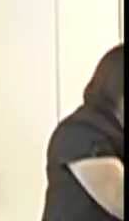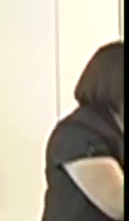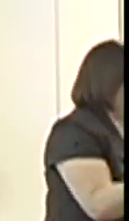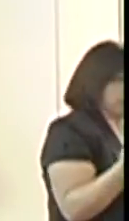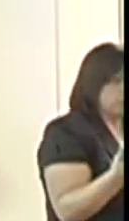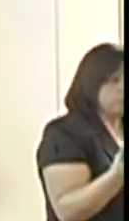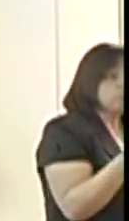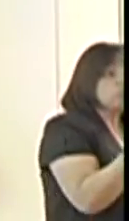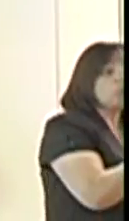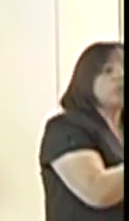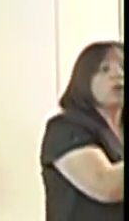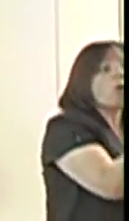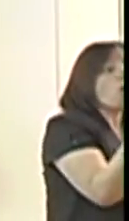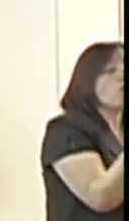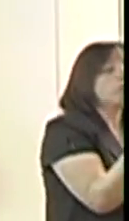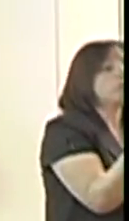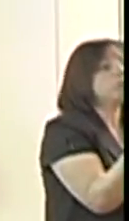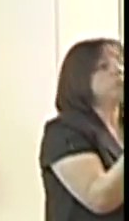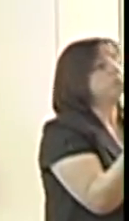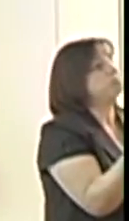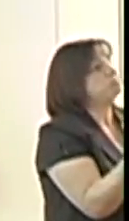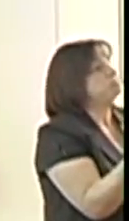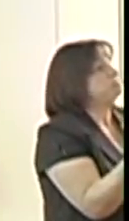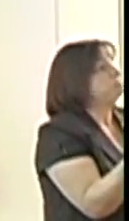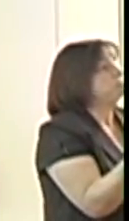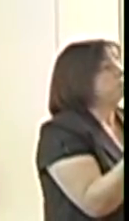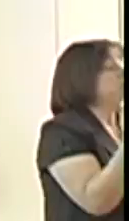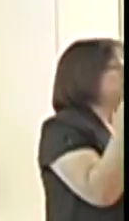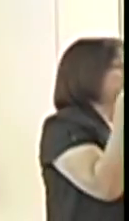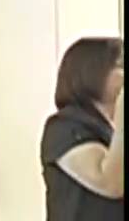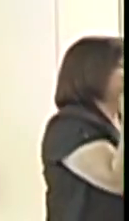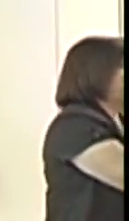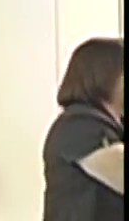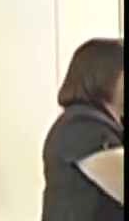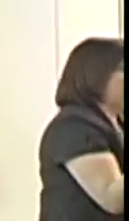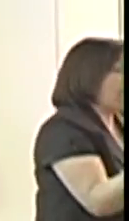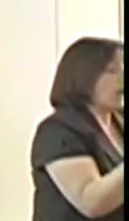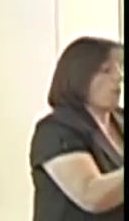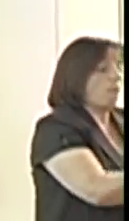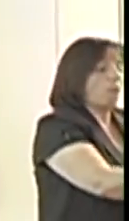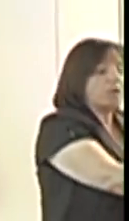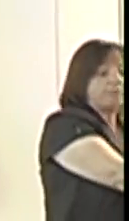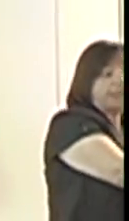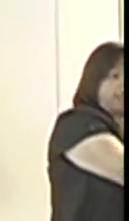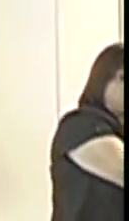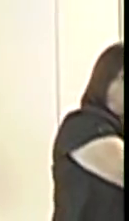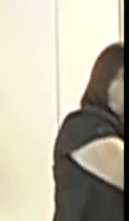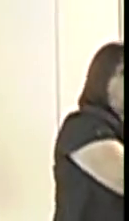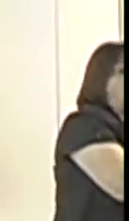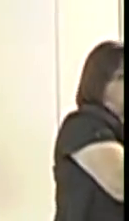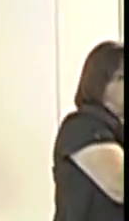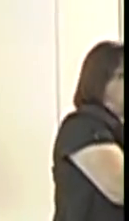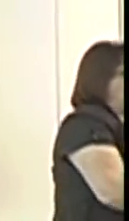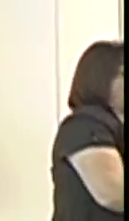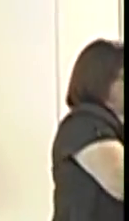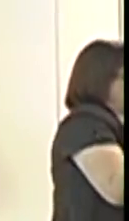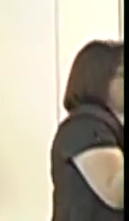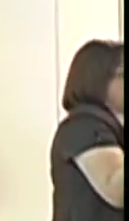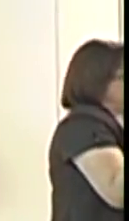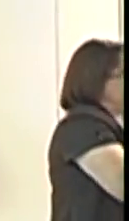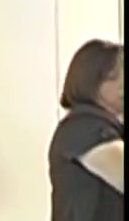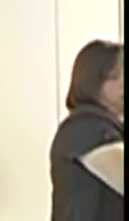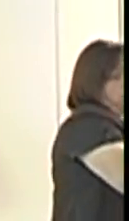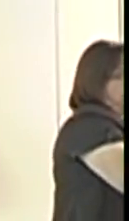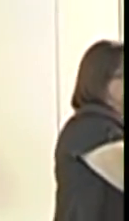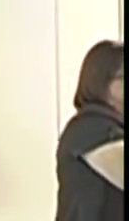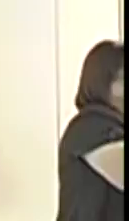motoric factors are likely to be modality specific, so proximalization is one motoric factor that is